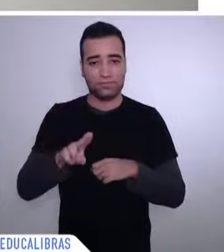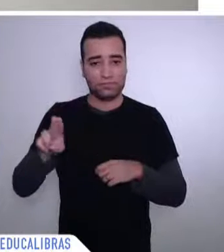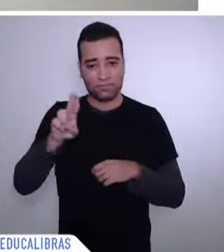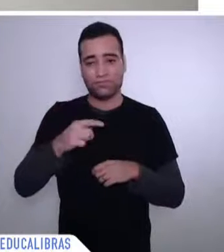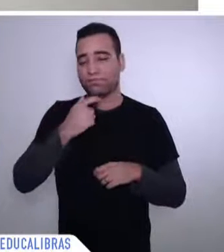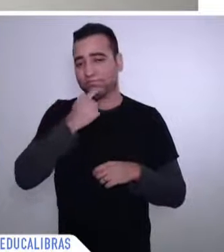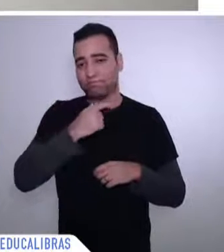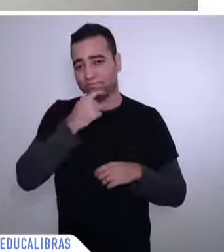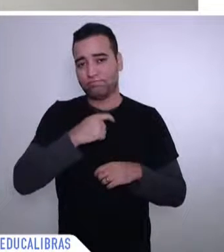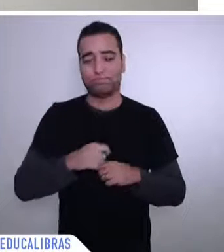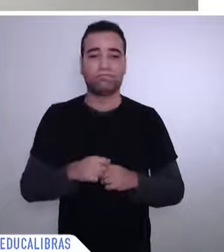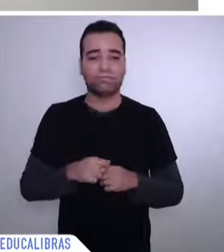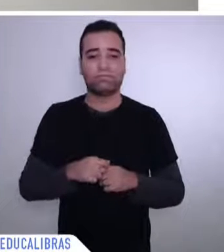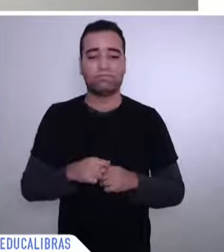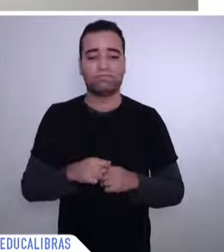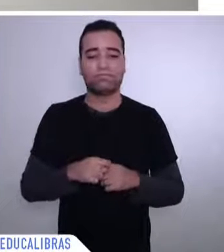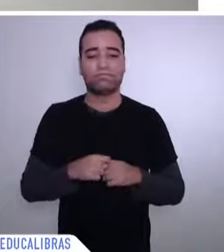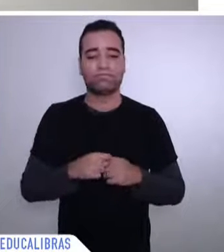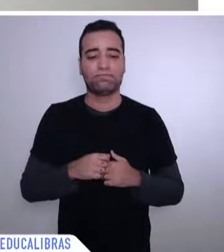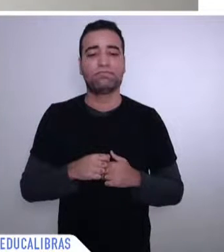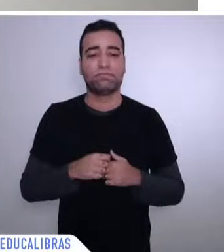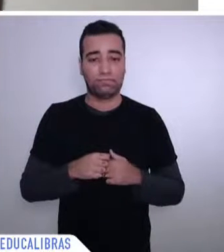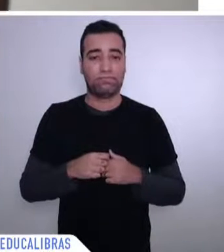Health. Muita honra.